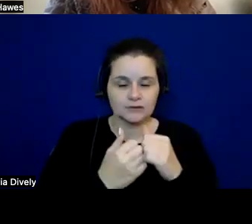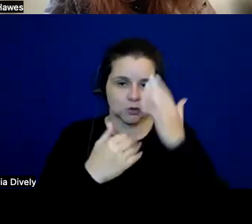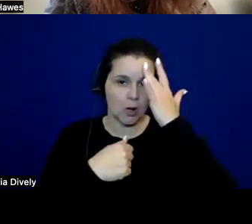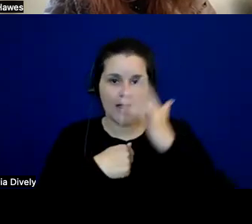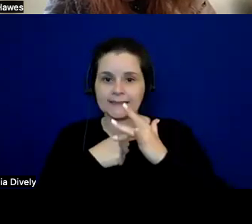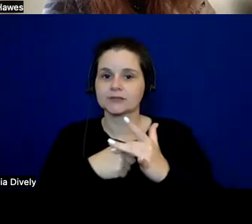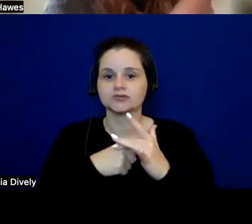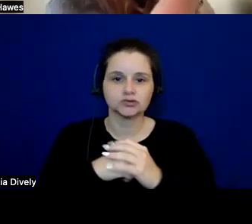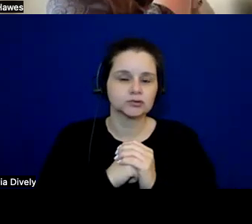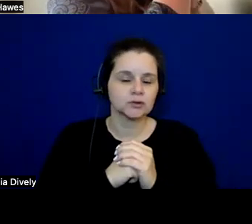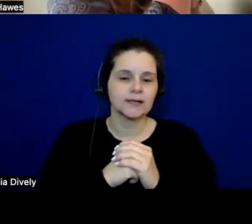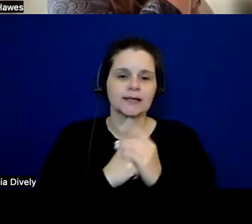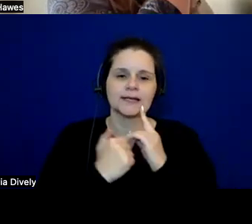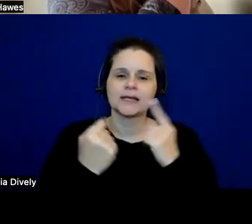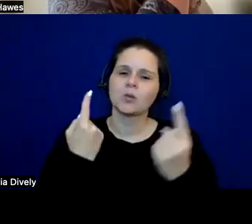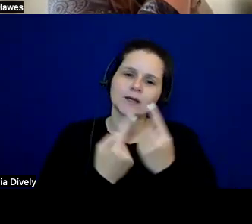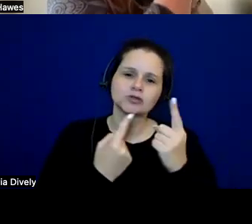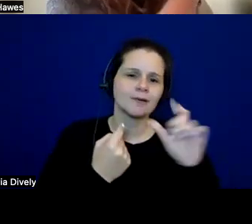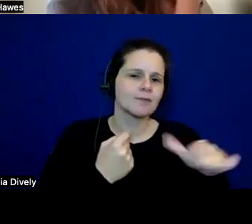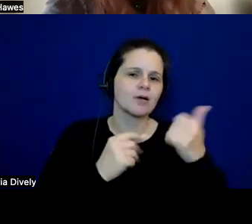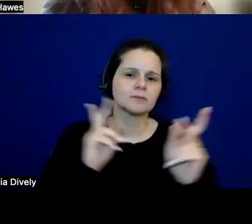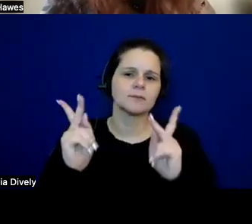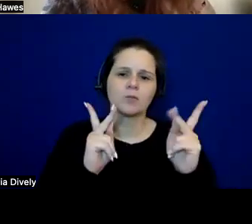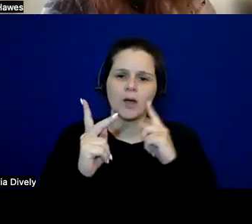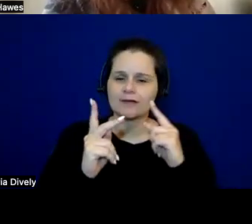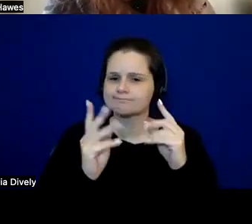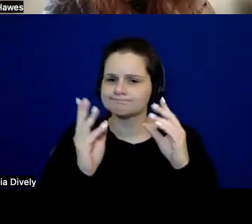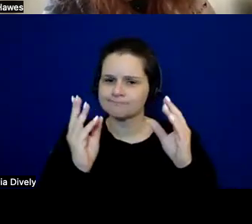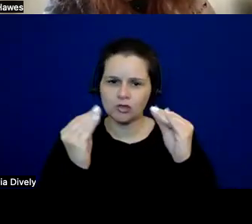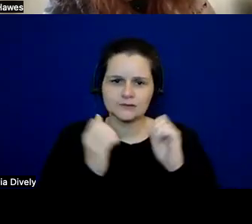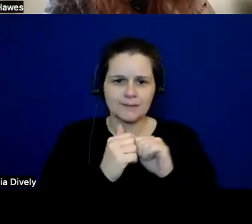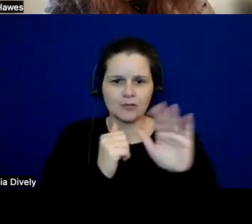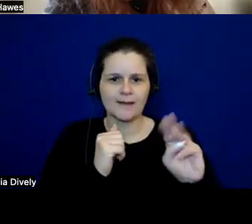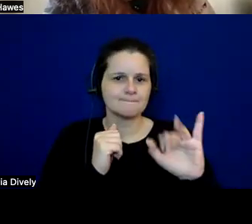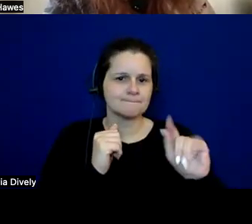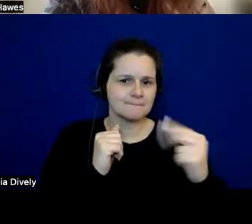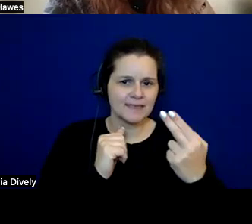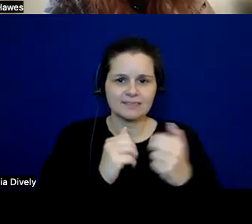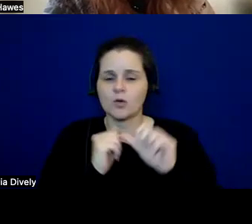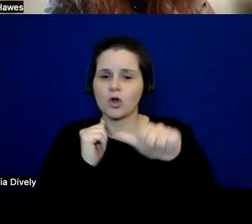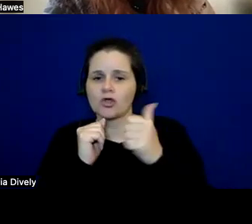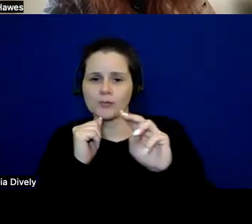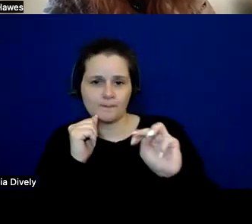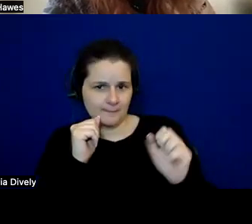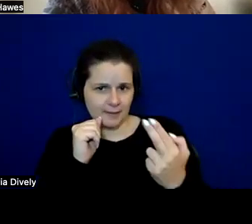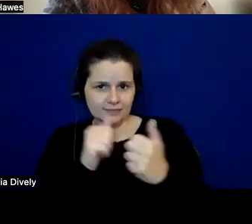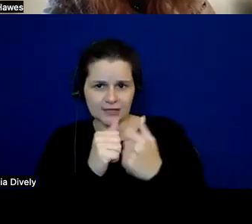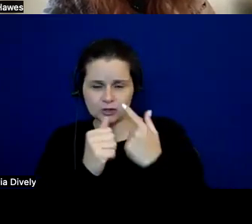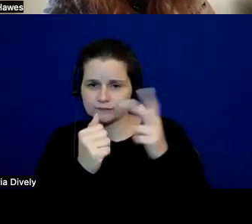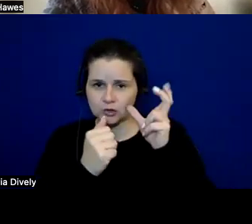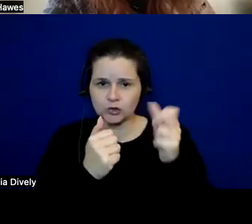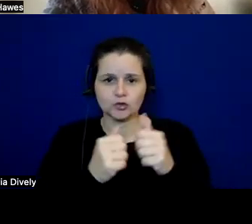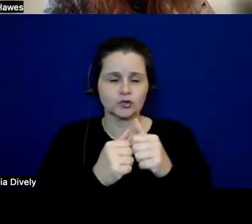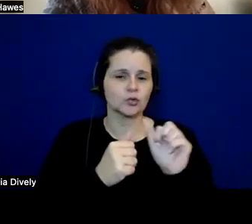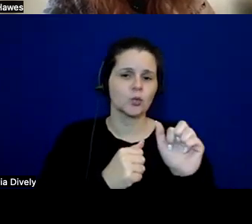ideation. And I wonder if other folks have thoughts about those myths or any other myths that you've encountered, or that